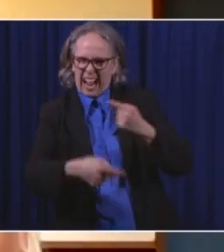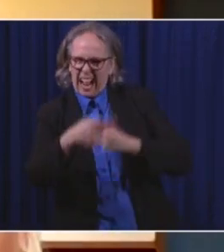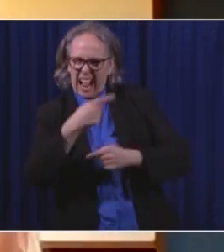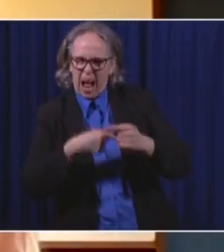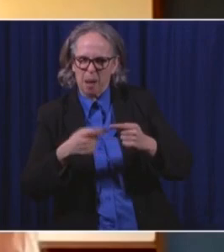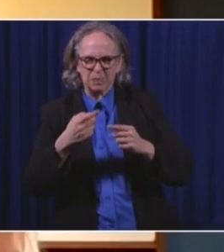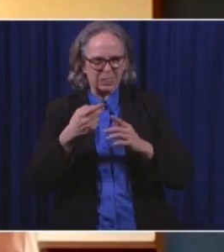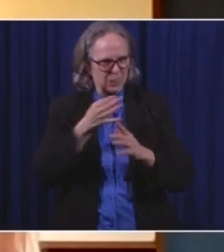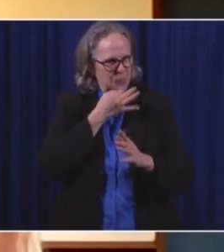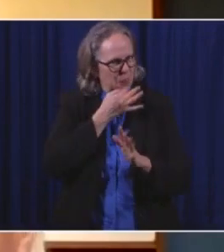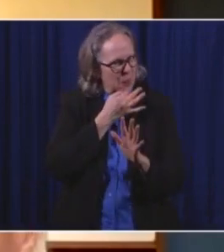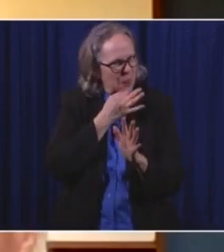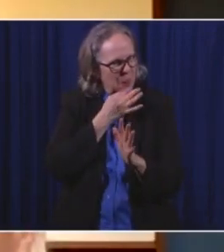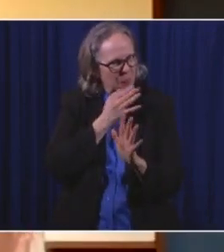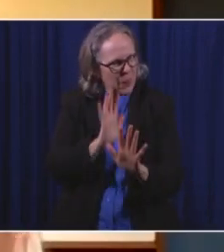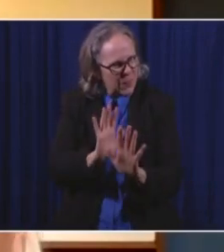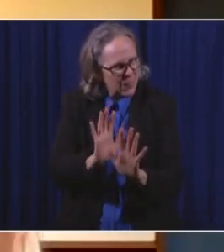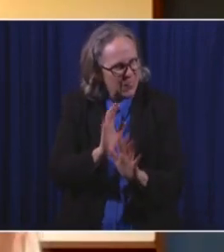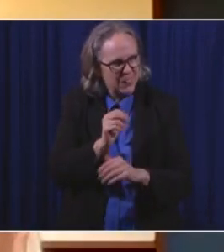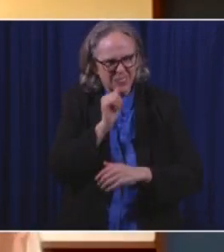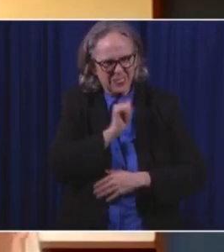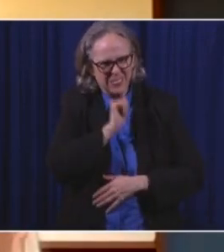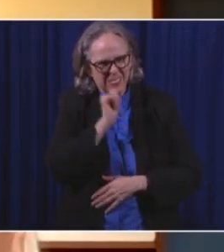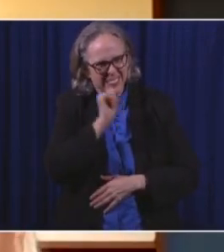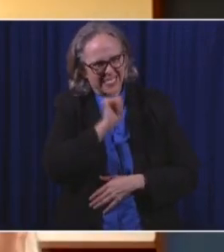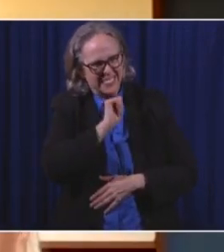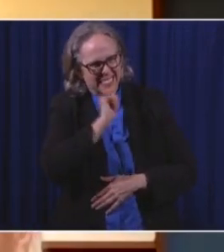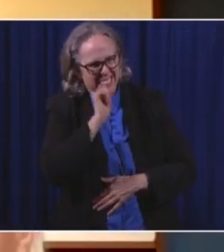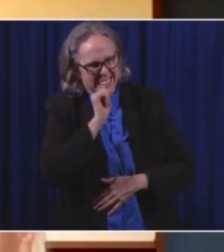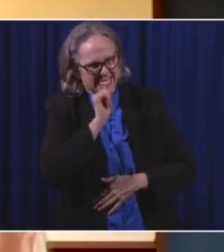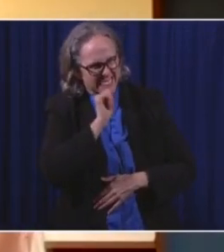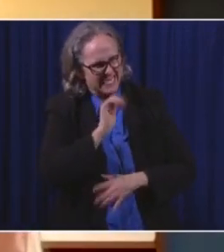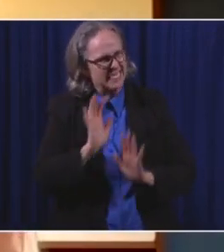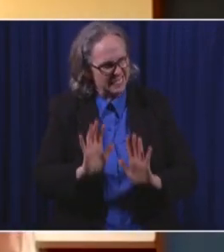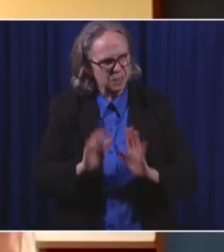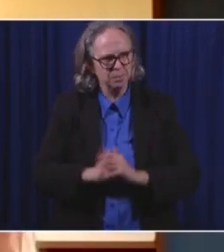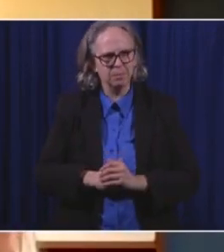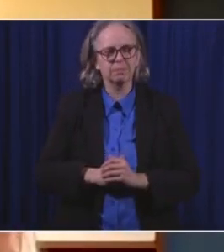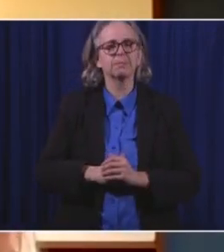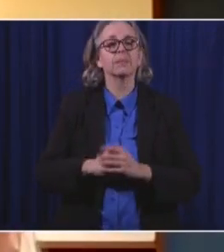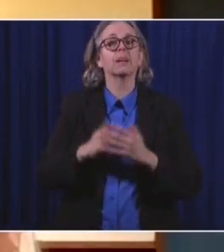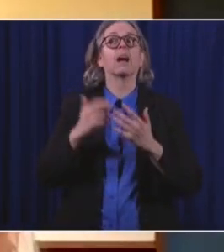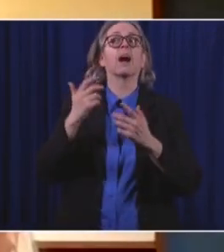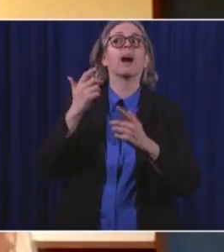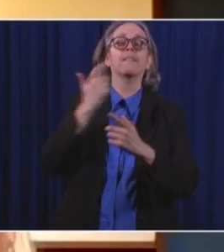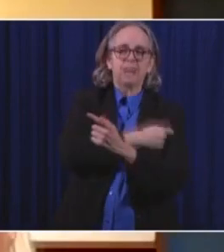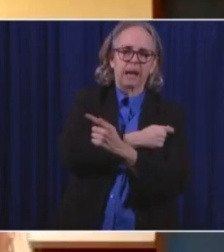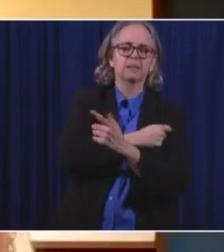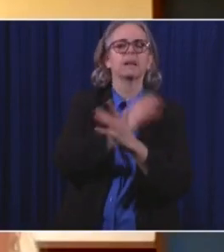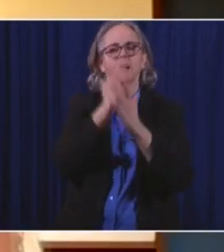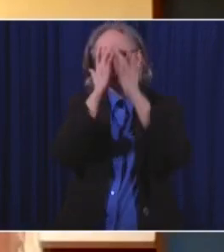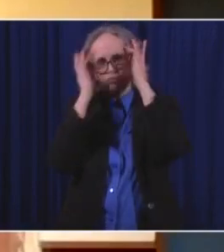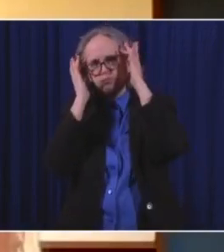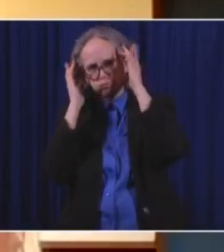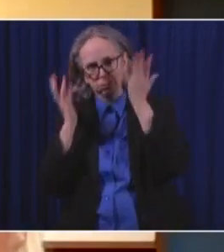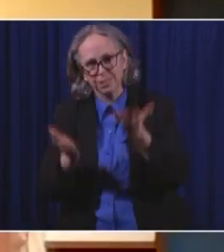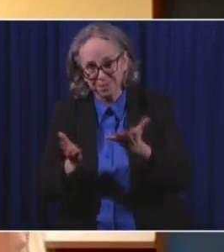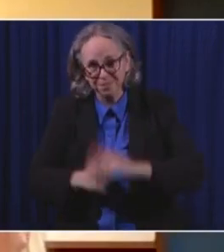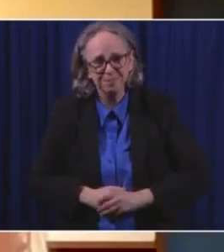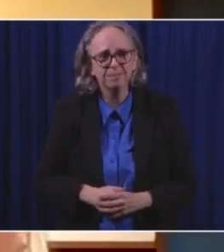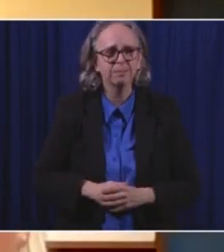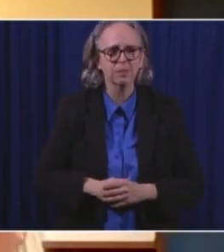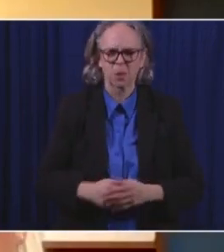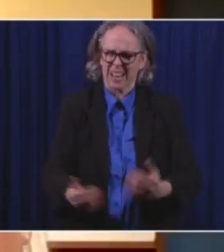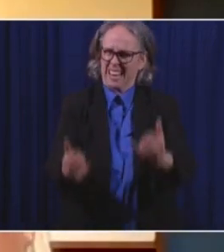us to solve and improve the COVID pandemic problems. But till this happens, we need